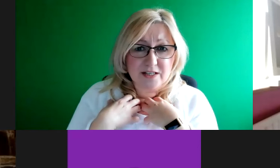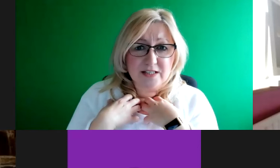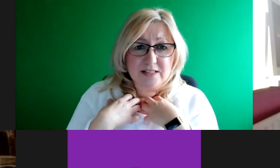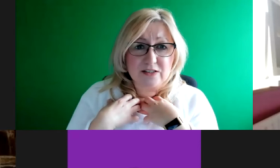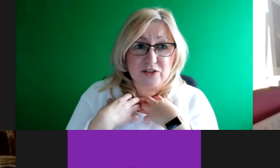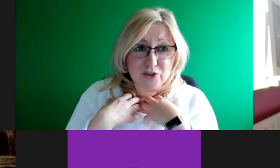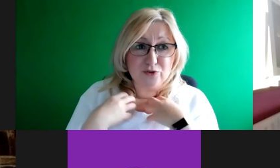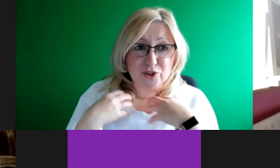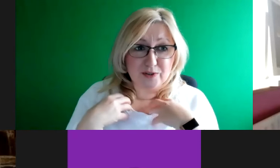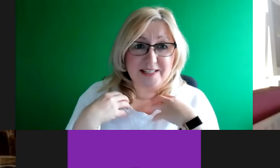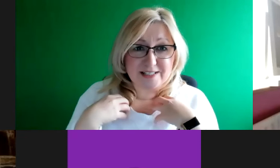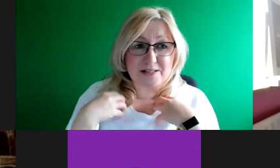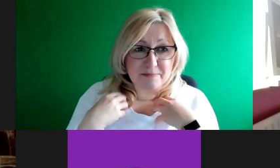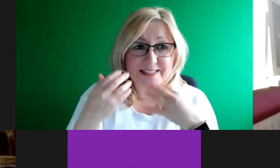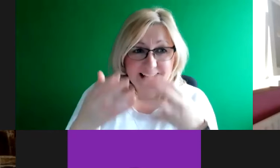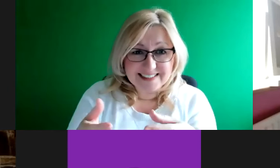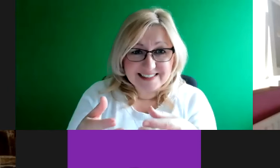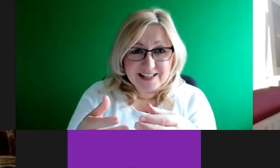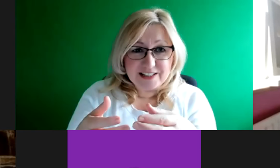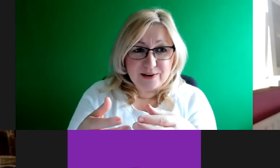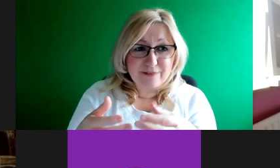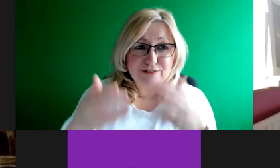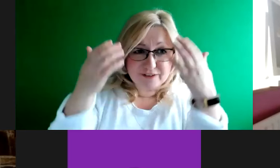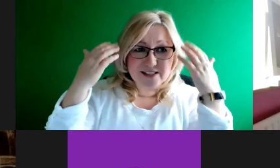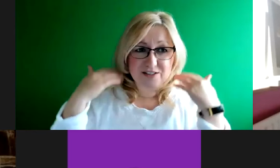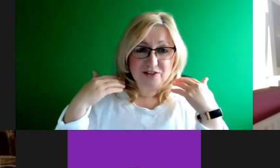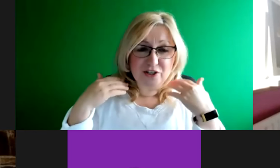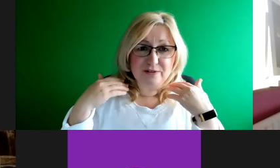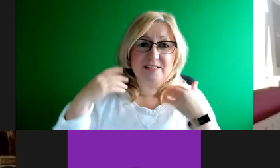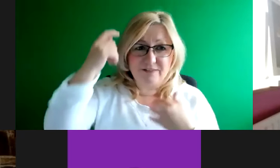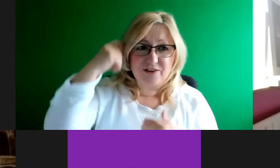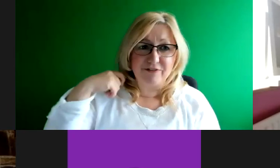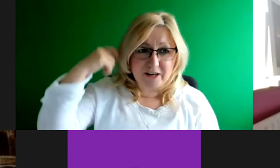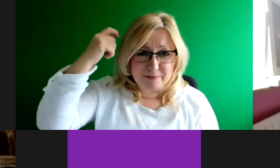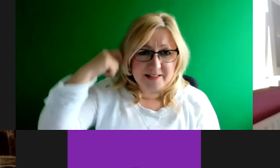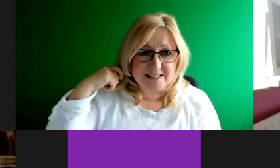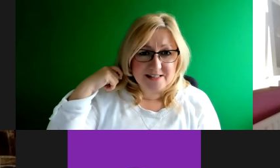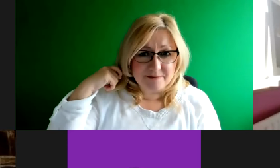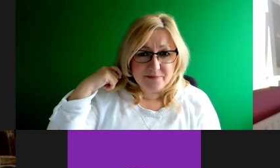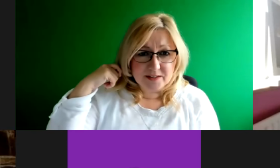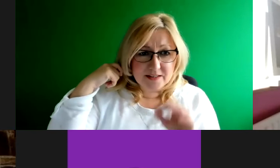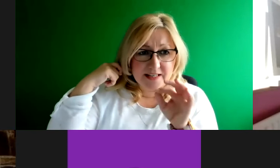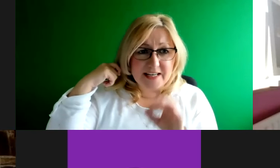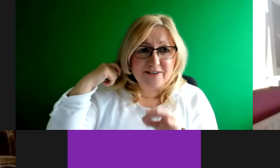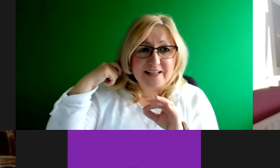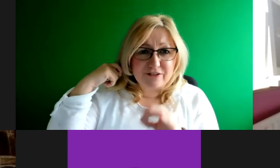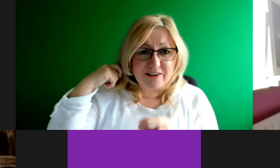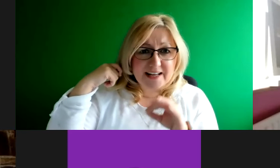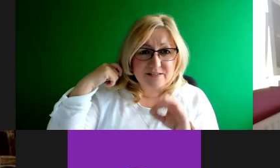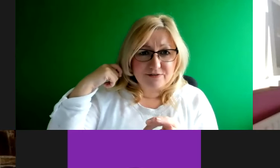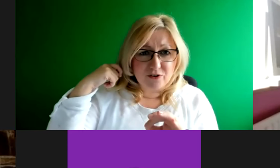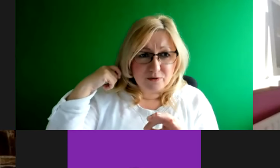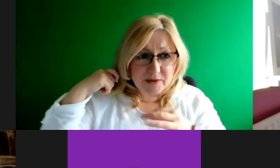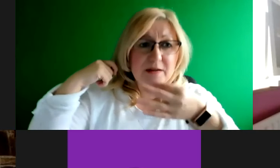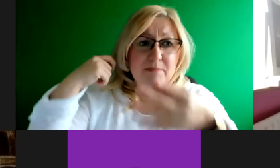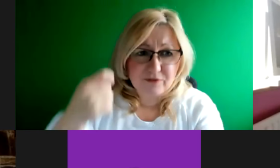about you doing it to somebody else, you have to first use the verb in its inherently